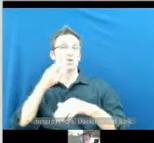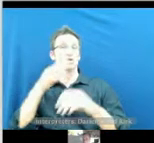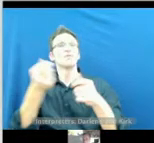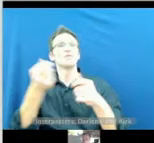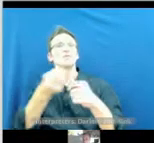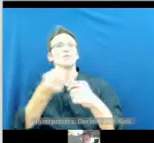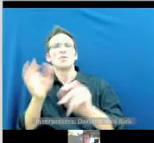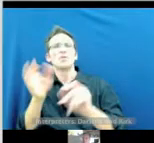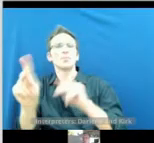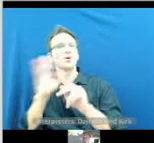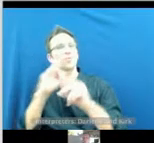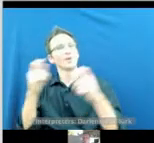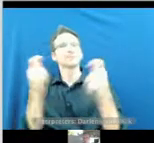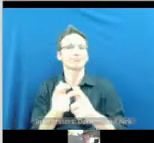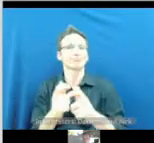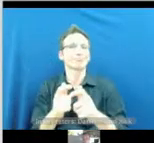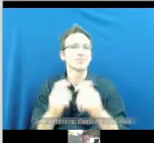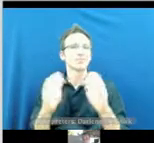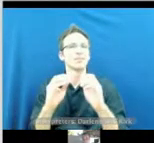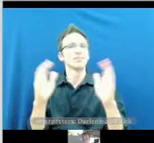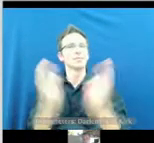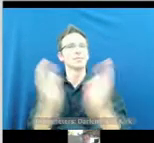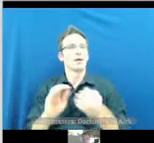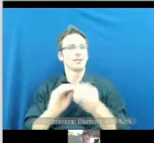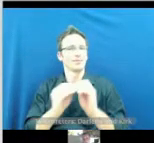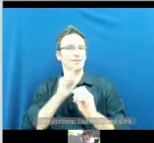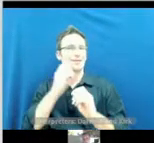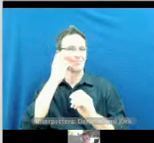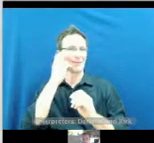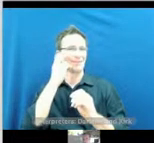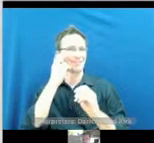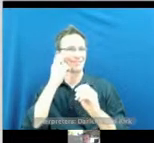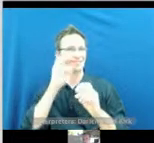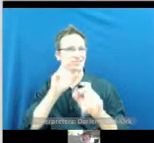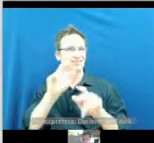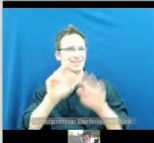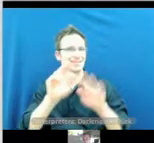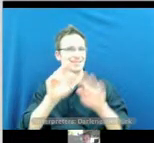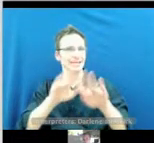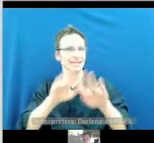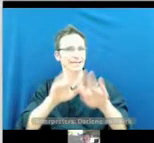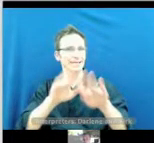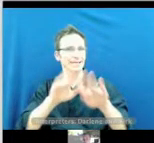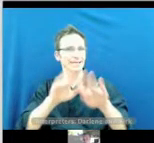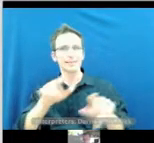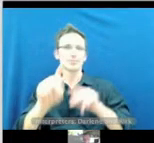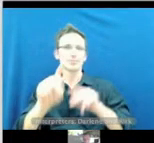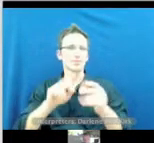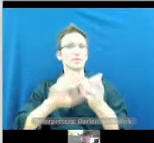of deafblind kids. That means there are less dollars that are allocated for the Deafblind project.